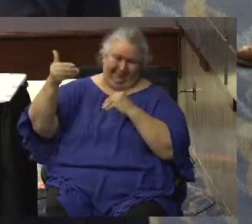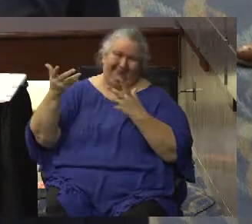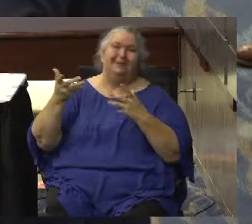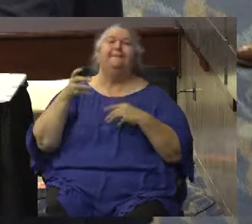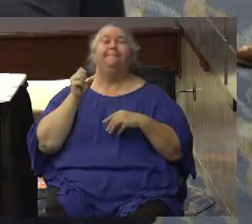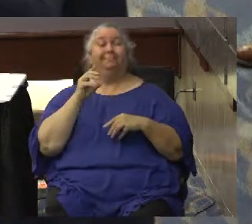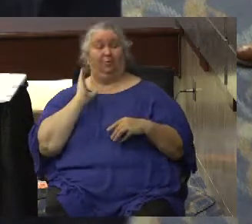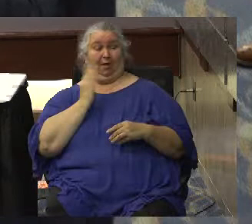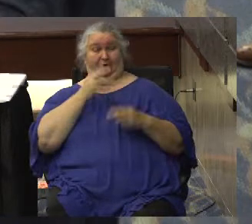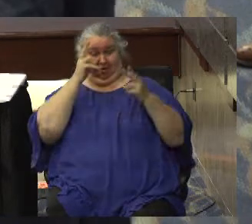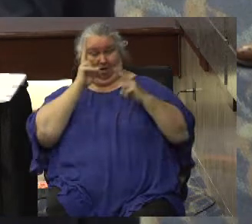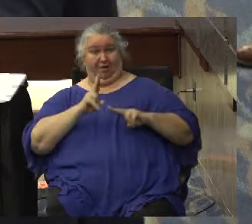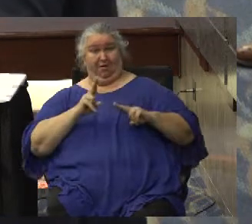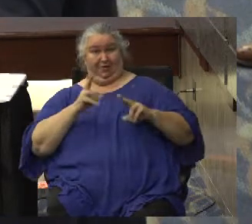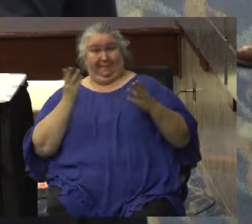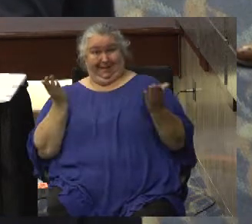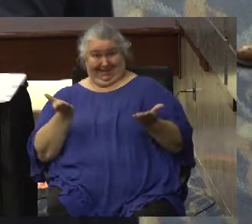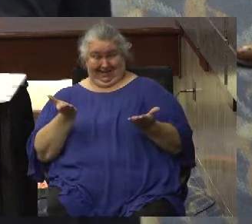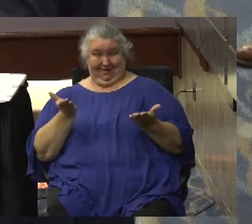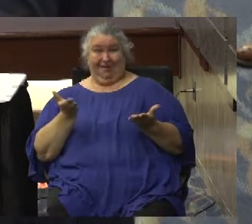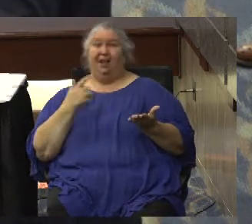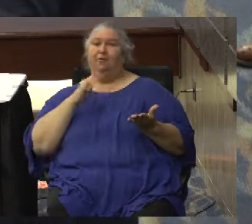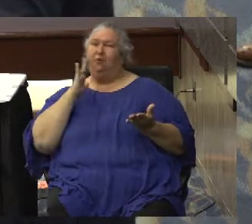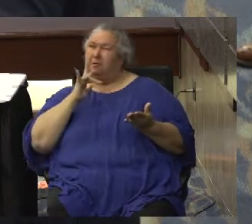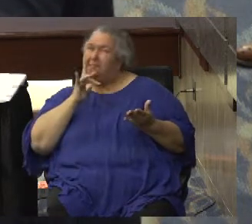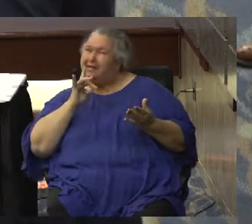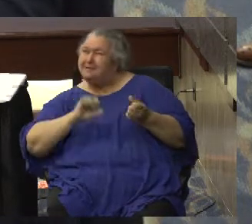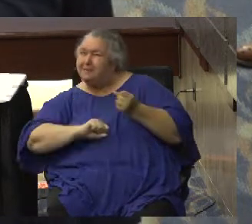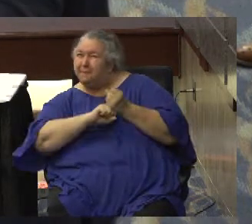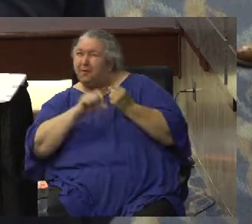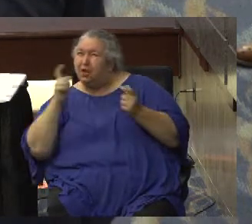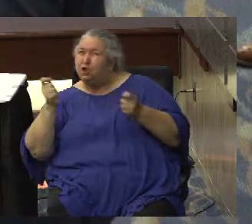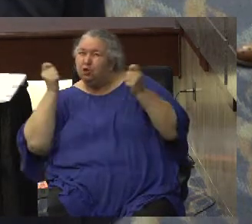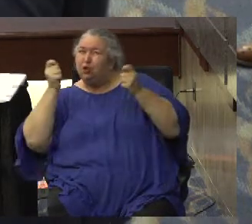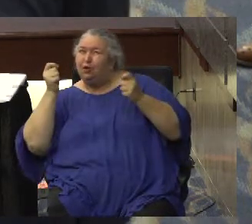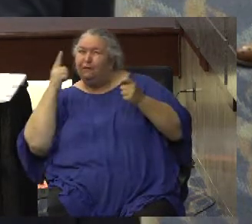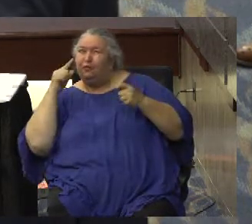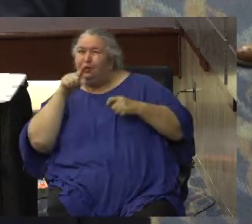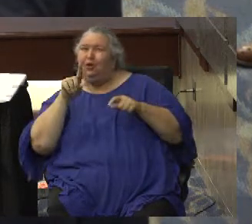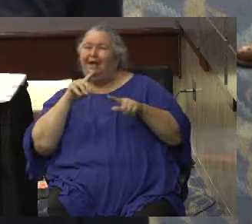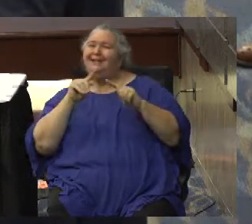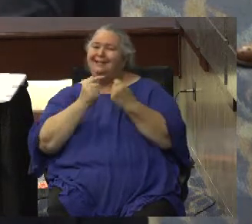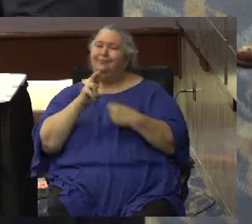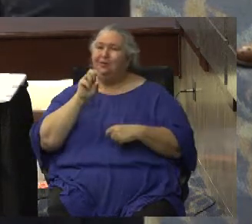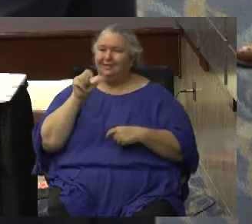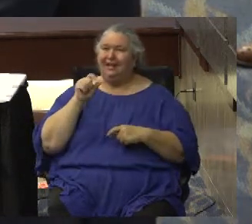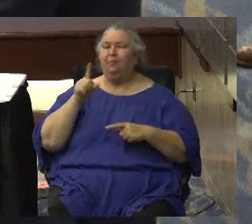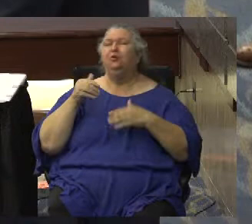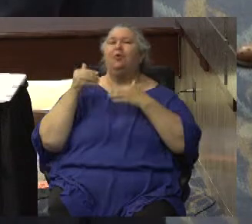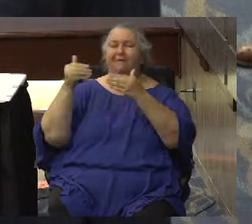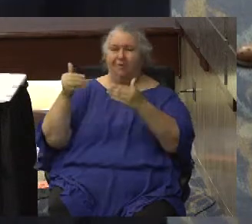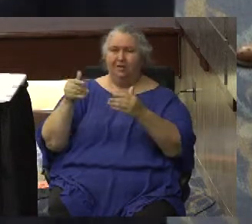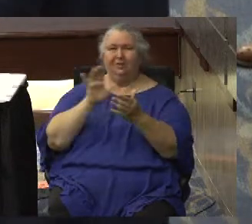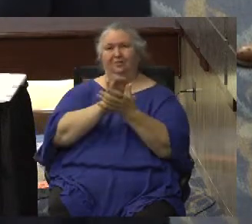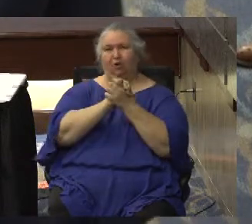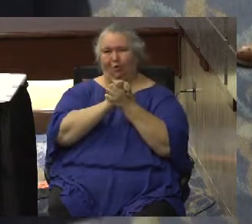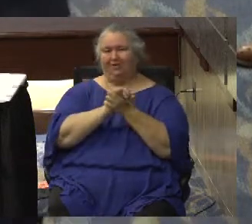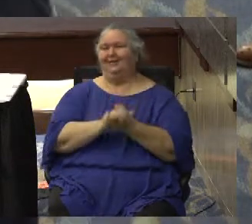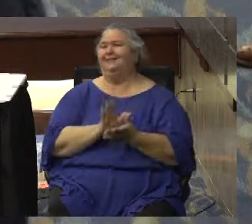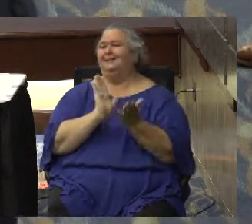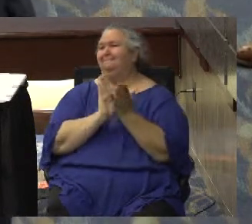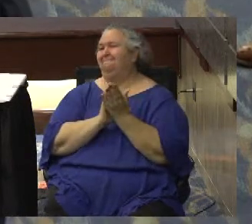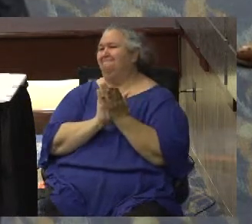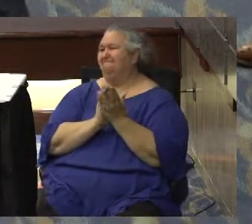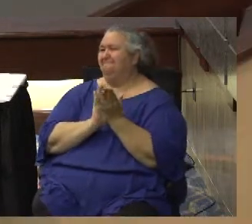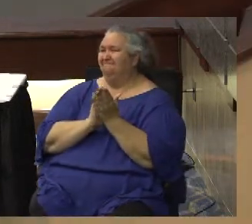it is our honor to be here today, and we will be rooting for you and Team USA as you go forward. So congratulations, sir.